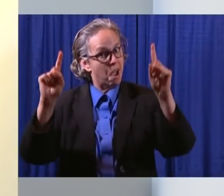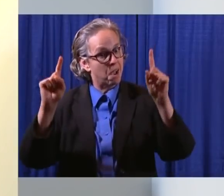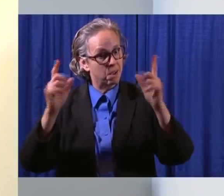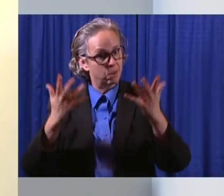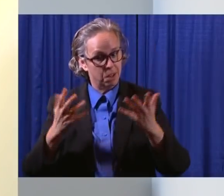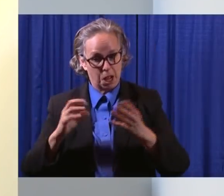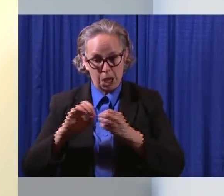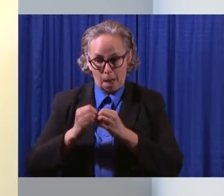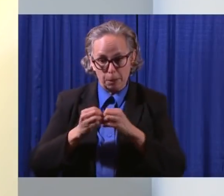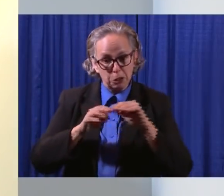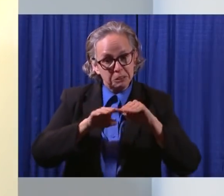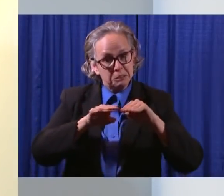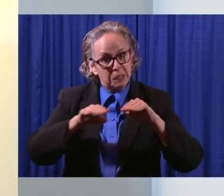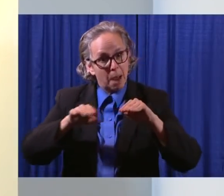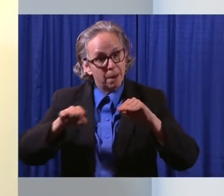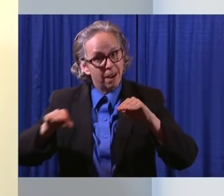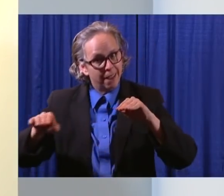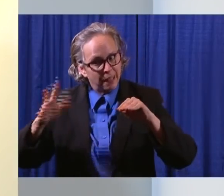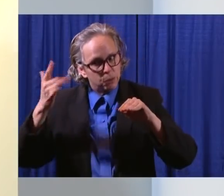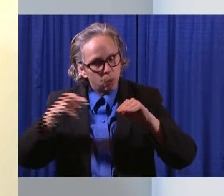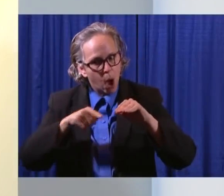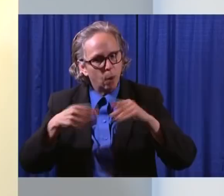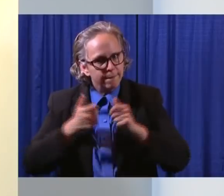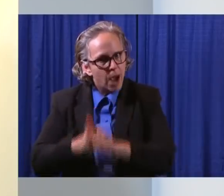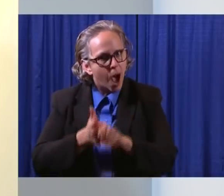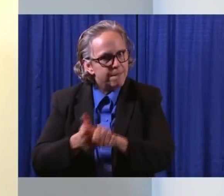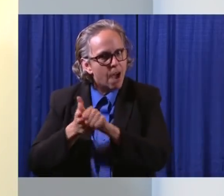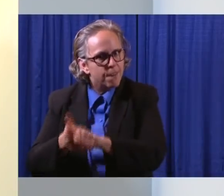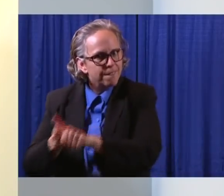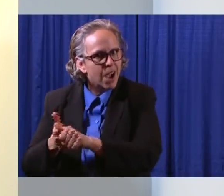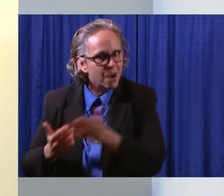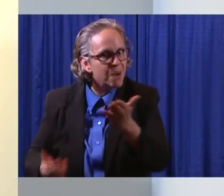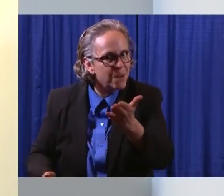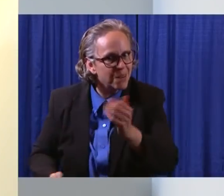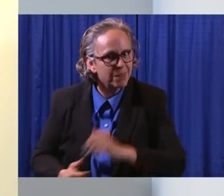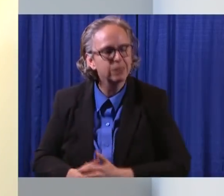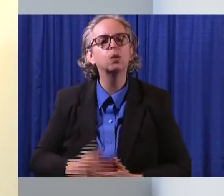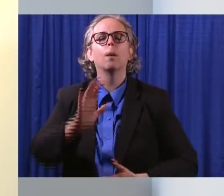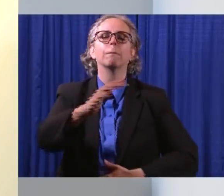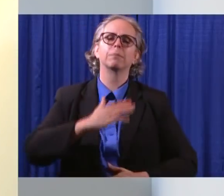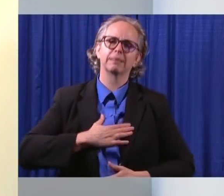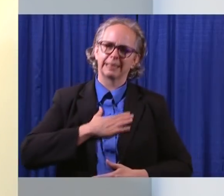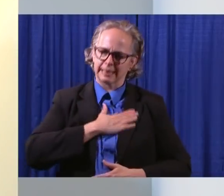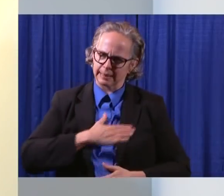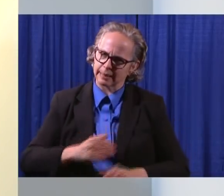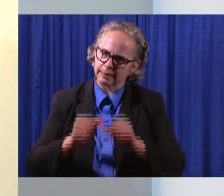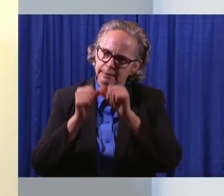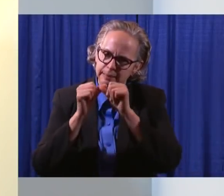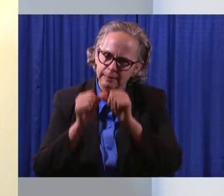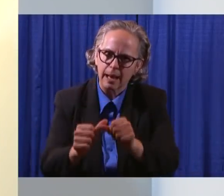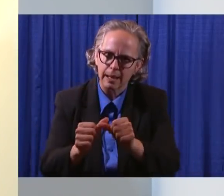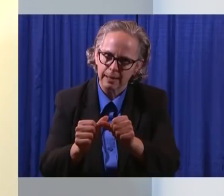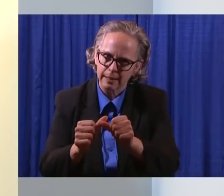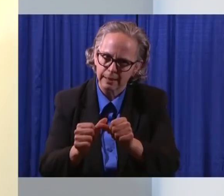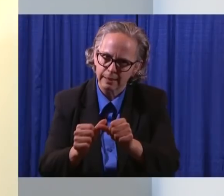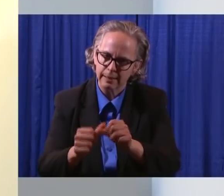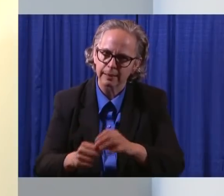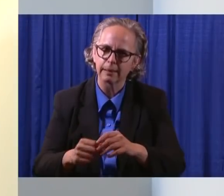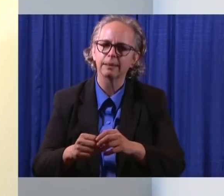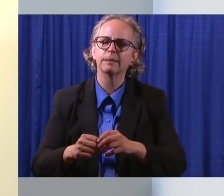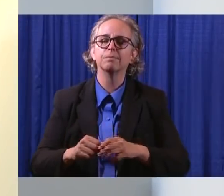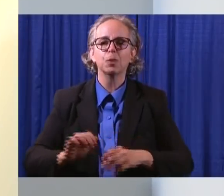We continue in many cases to do the right things, to see success in this state, and it's because of your